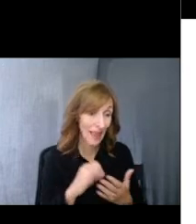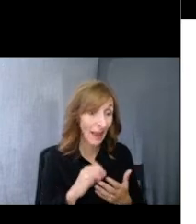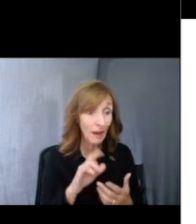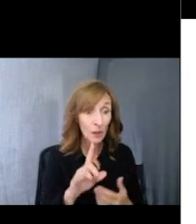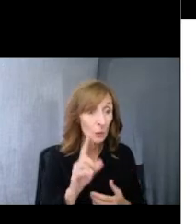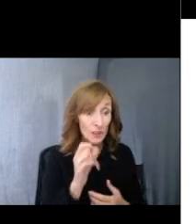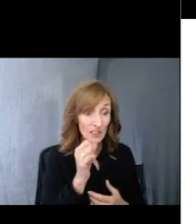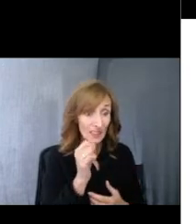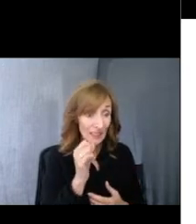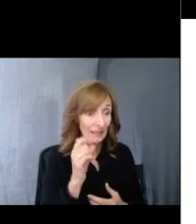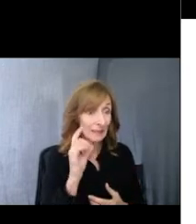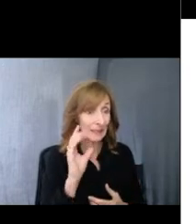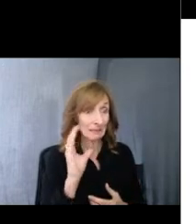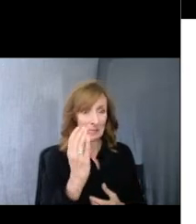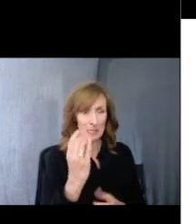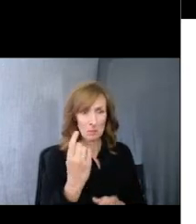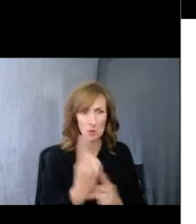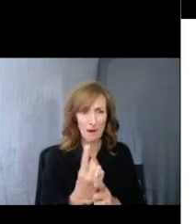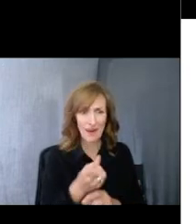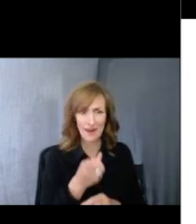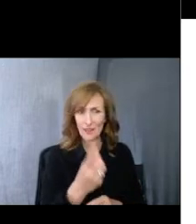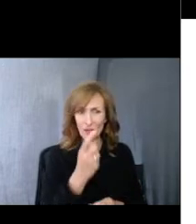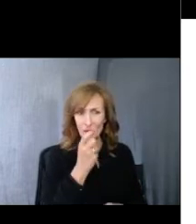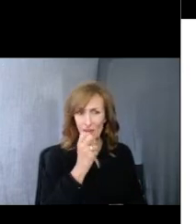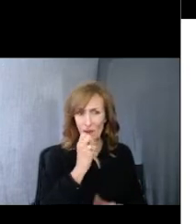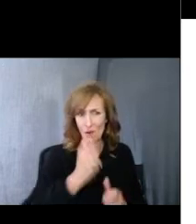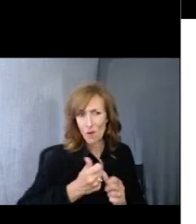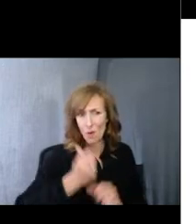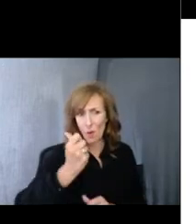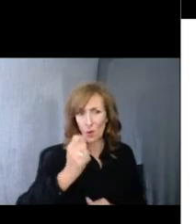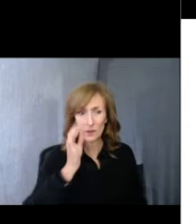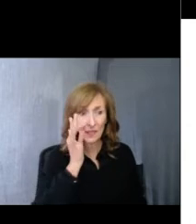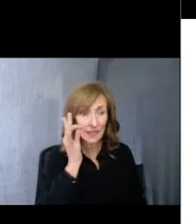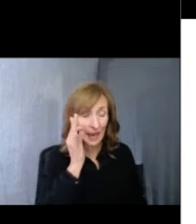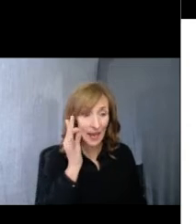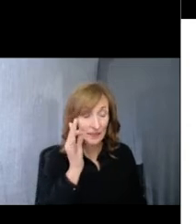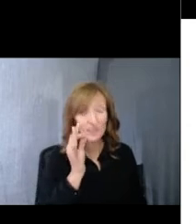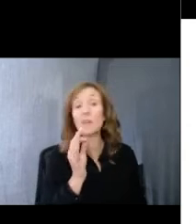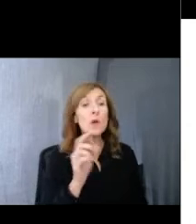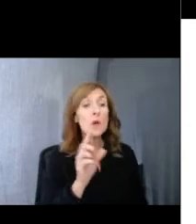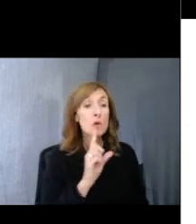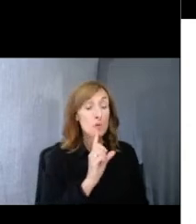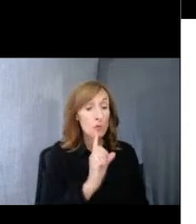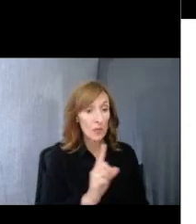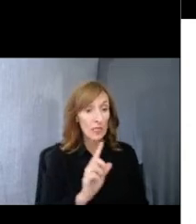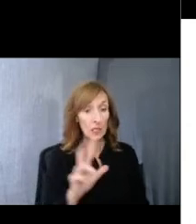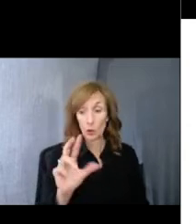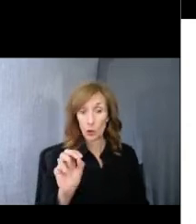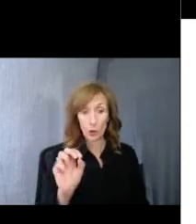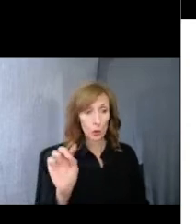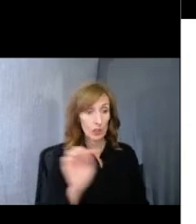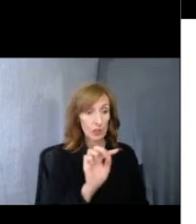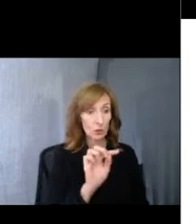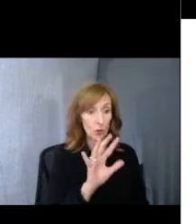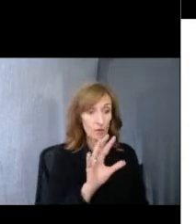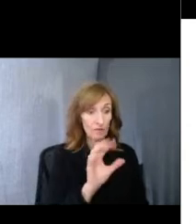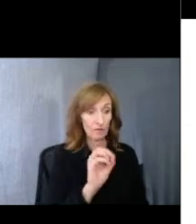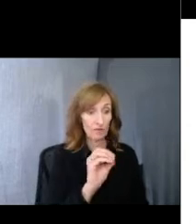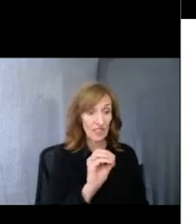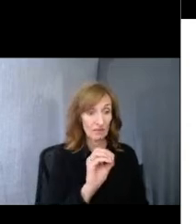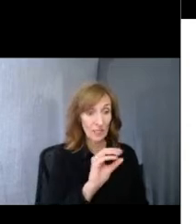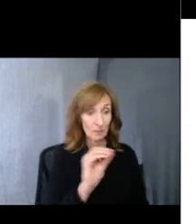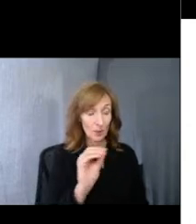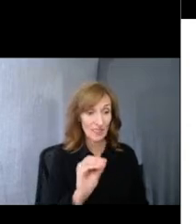know, any of us who've had an elderly cat, that there are estimates of 30 to 50% of cats over 15 years of age have some